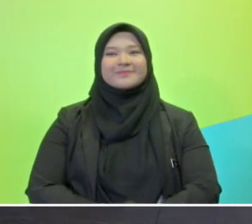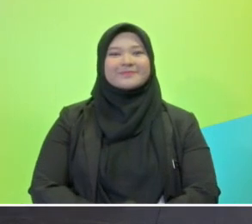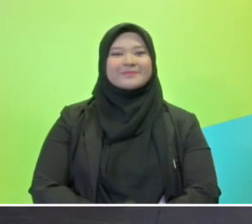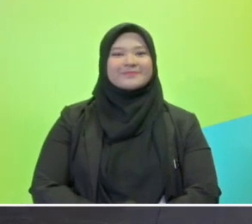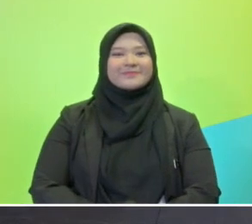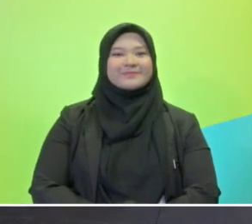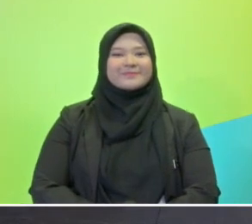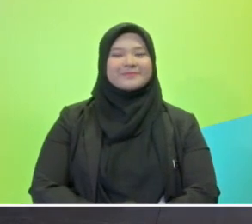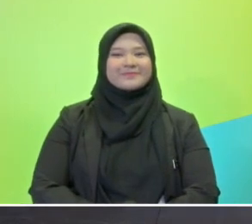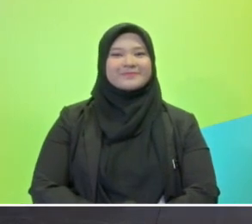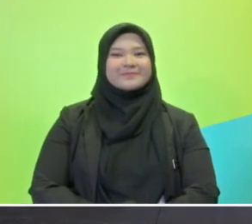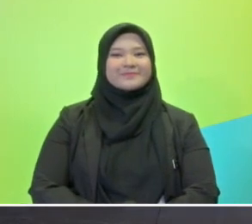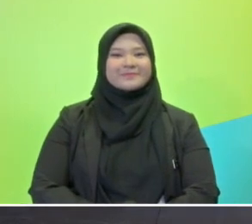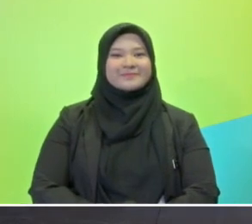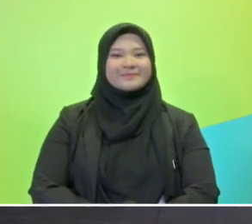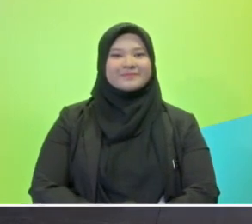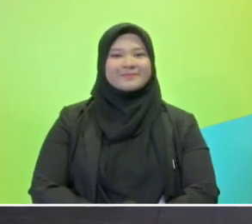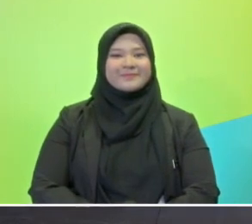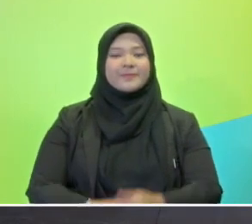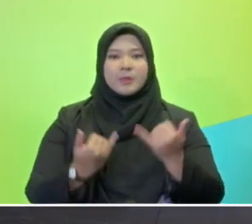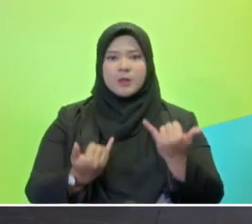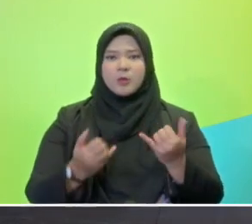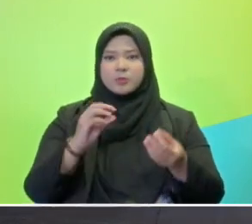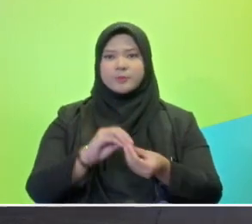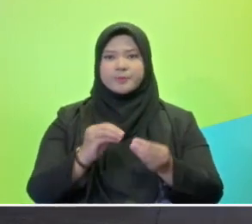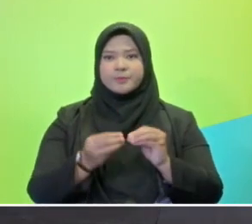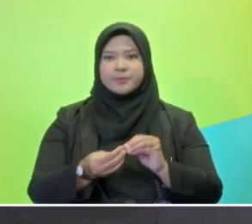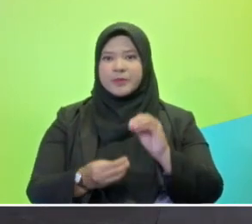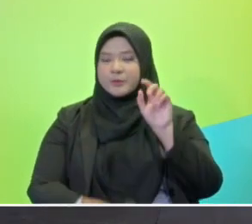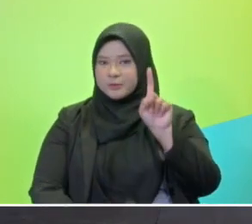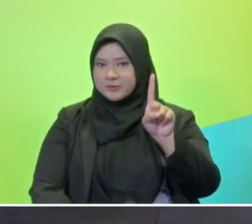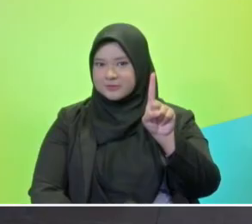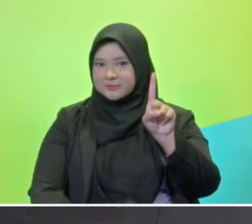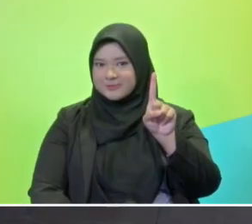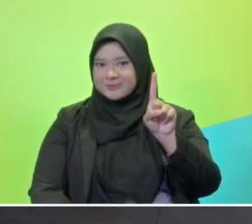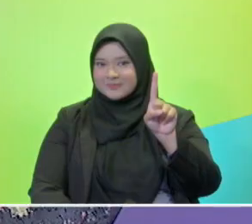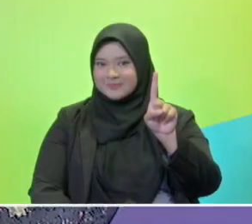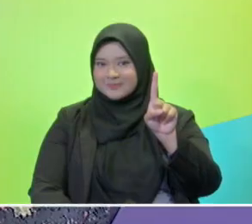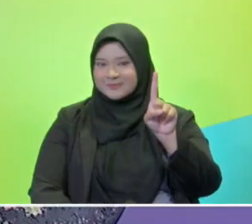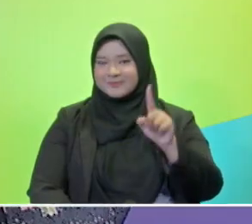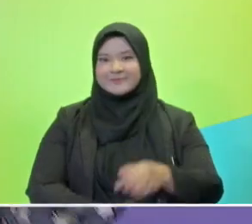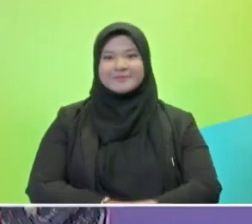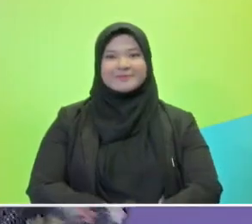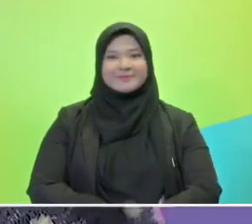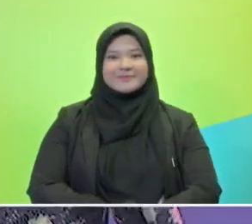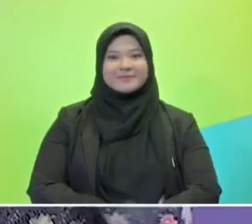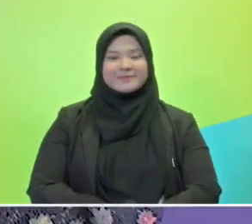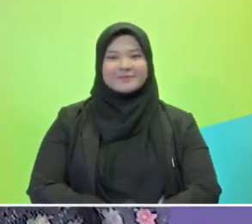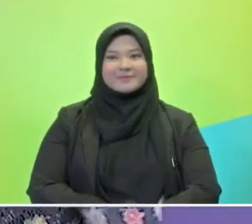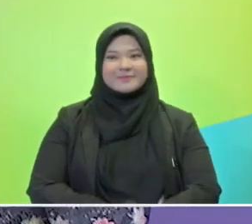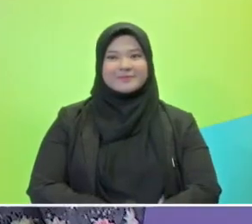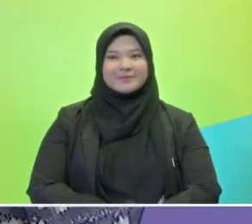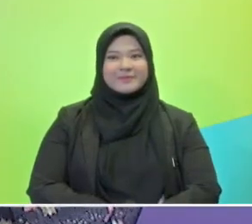proceed. All right. So let us ask them, do you like it or not? So now you have to pick a